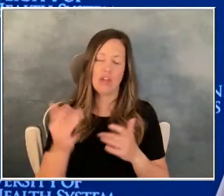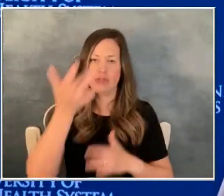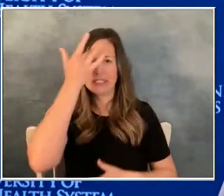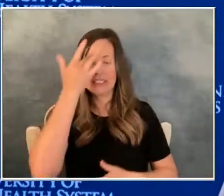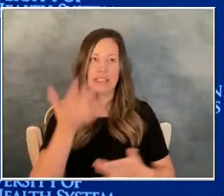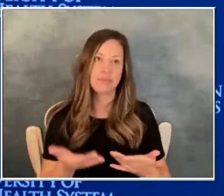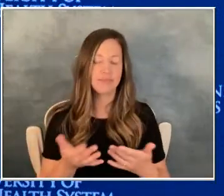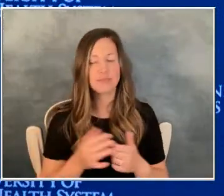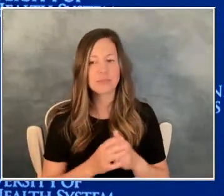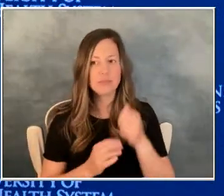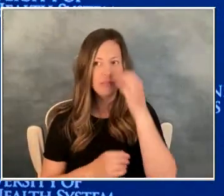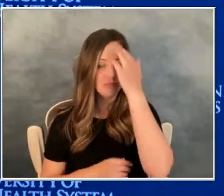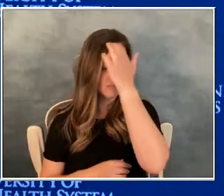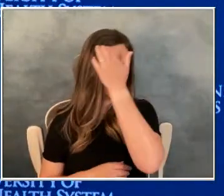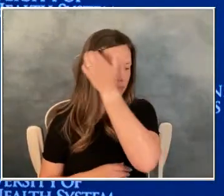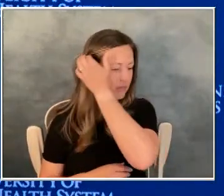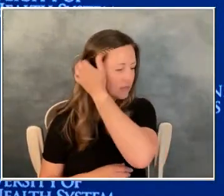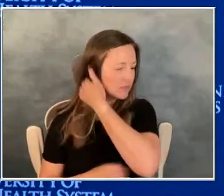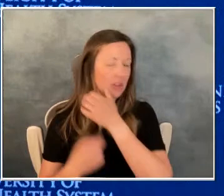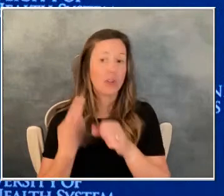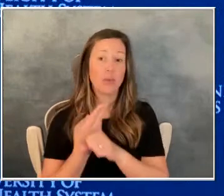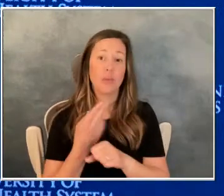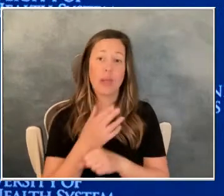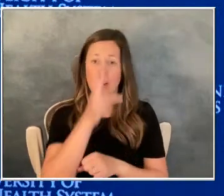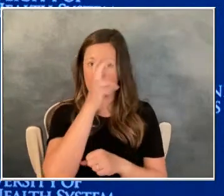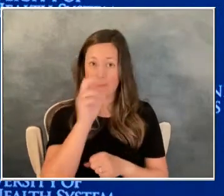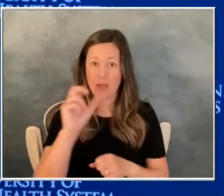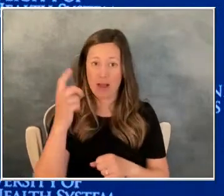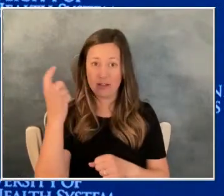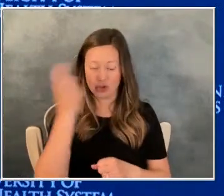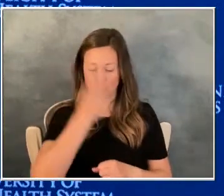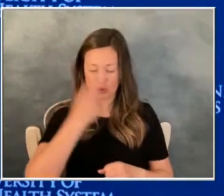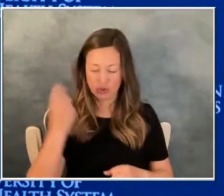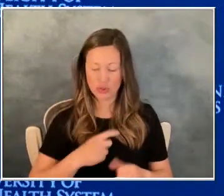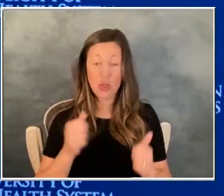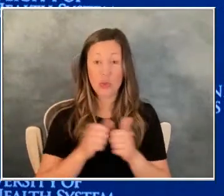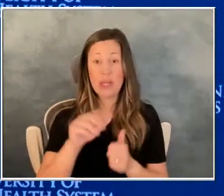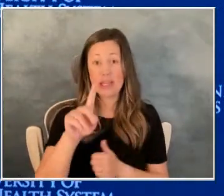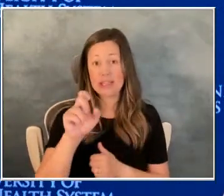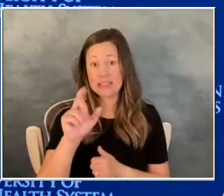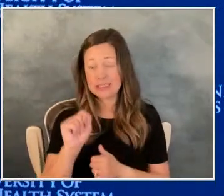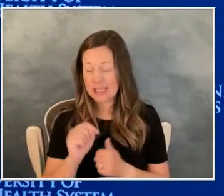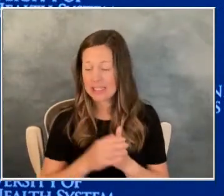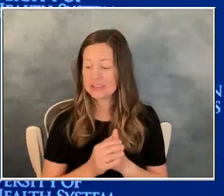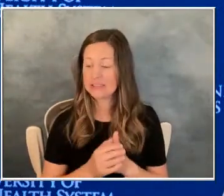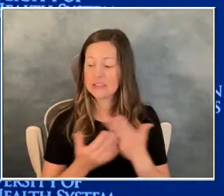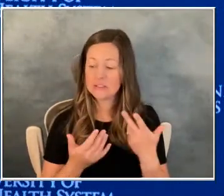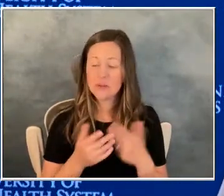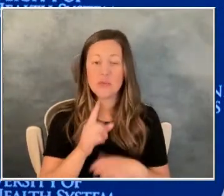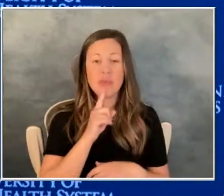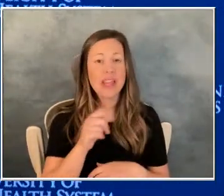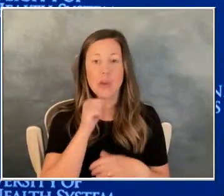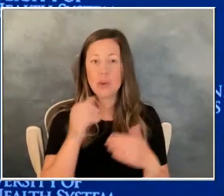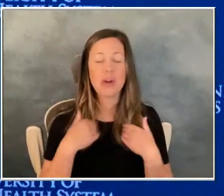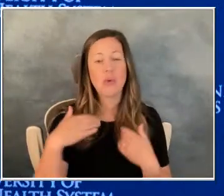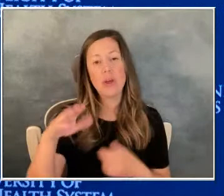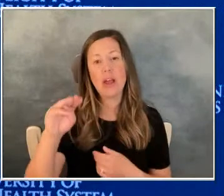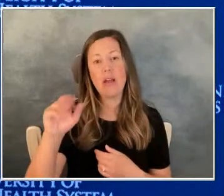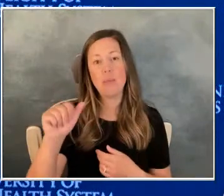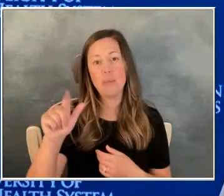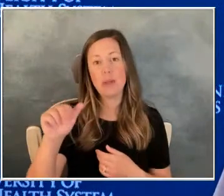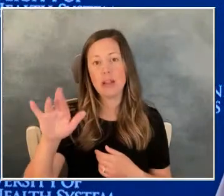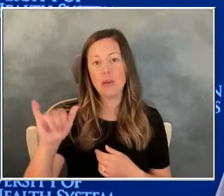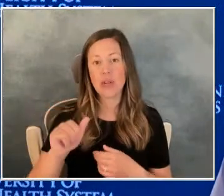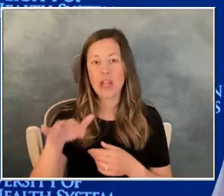know, wear your bug spray, the bug spray with DEET in it, the insect repellent. We don't really have malaria around here. It would